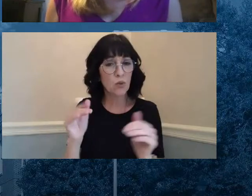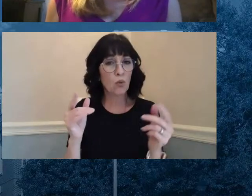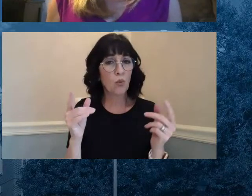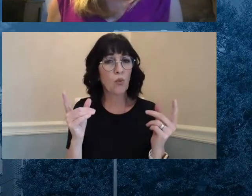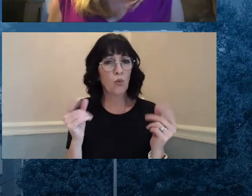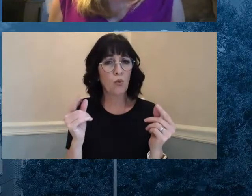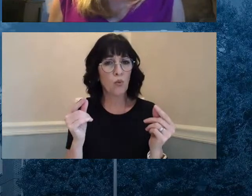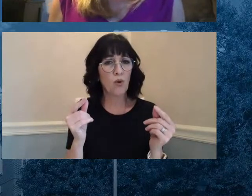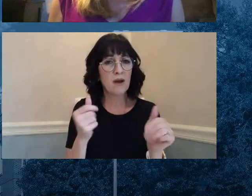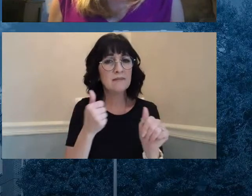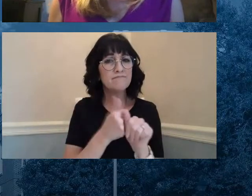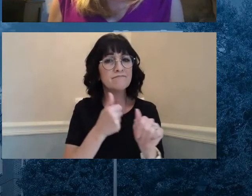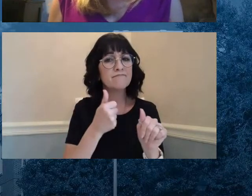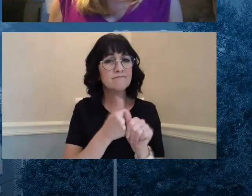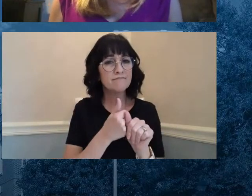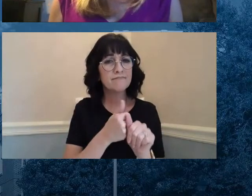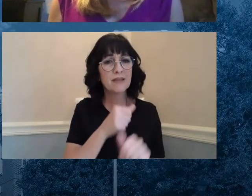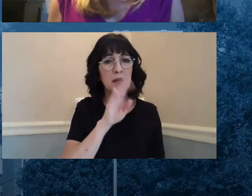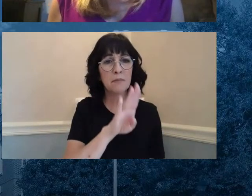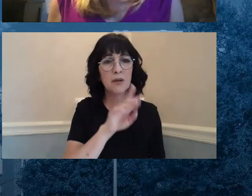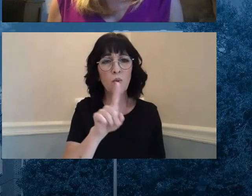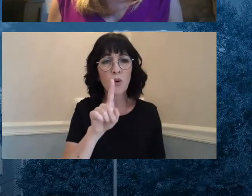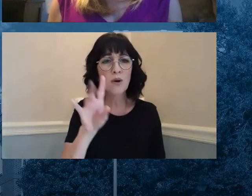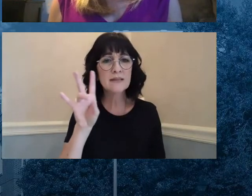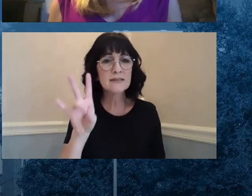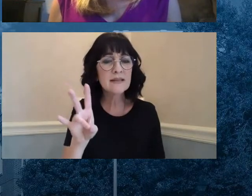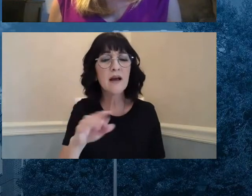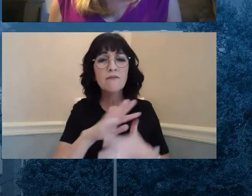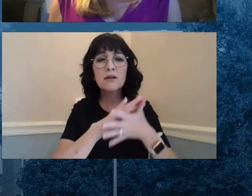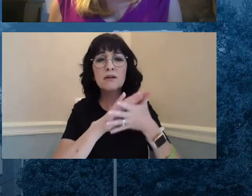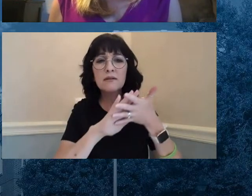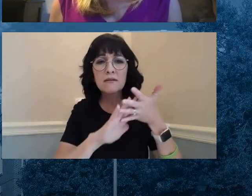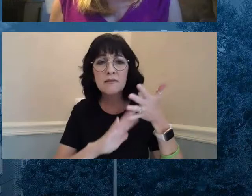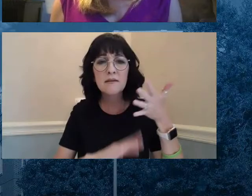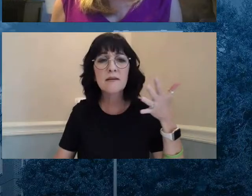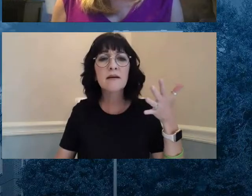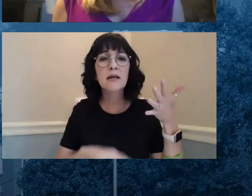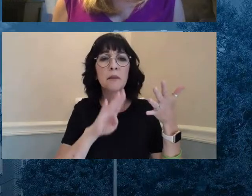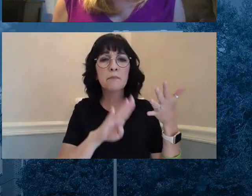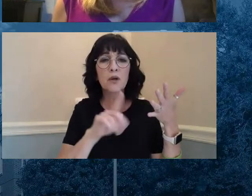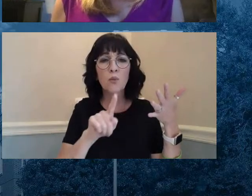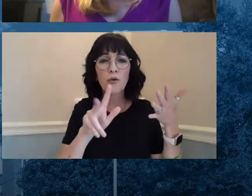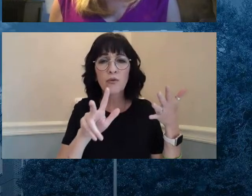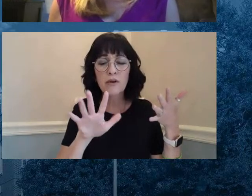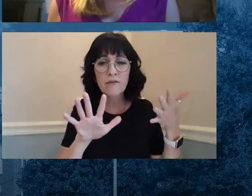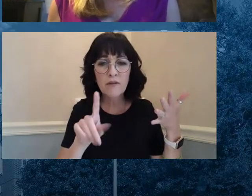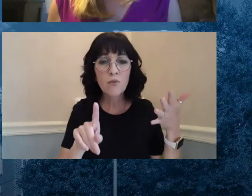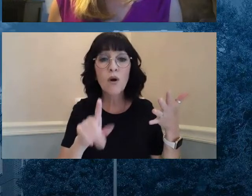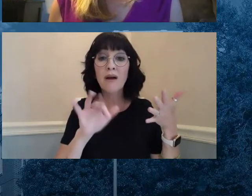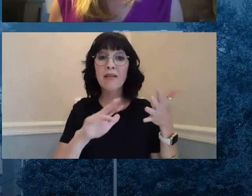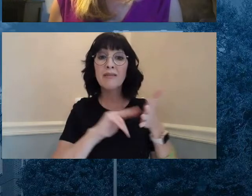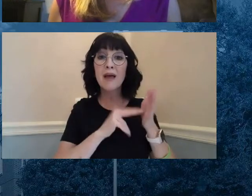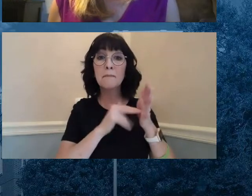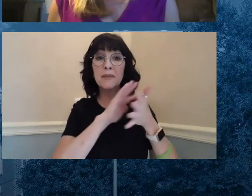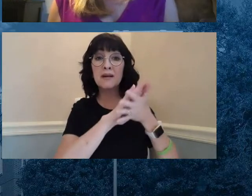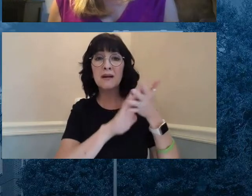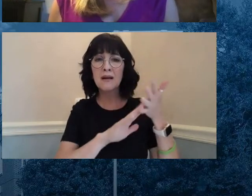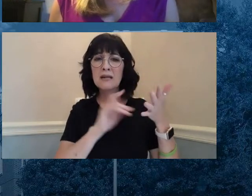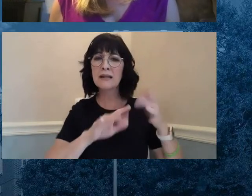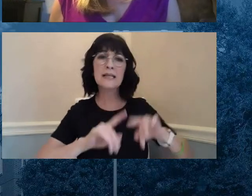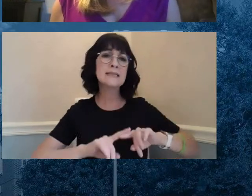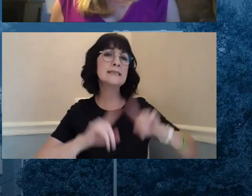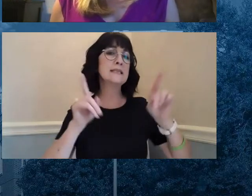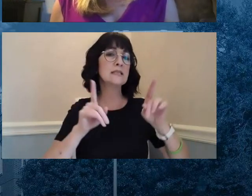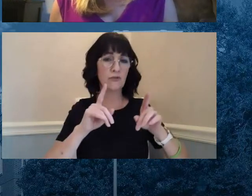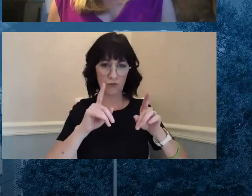is the percentage of samples that we are testing that are found to be positive for one of the